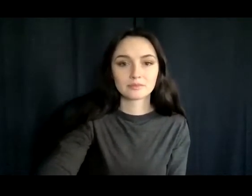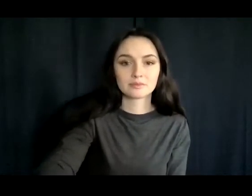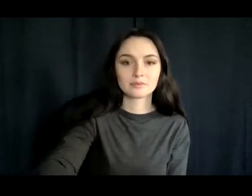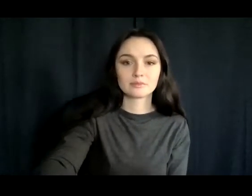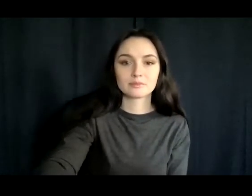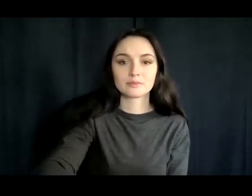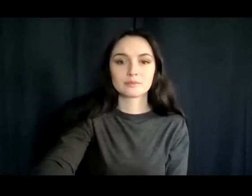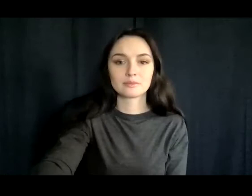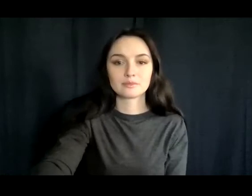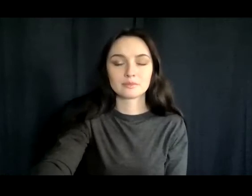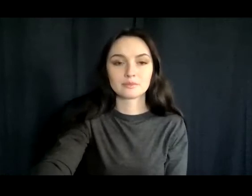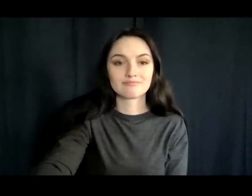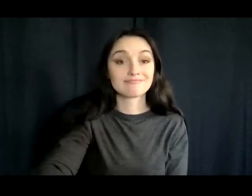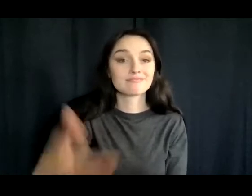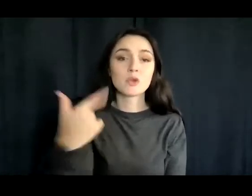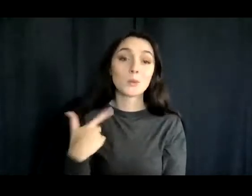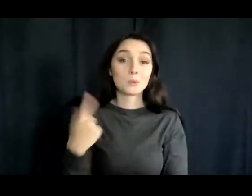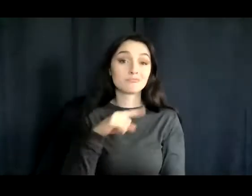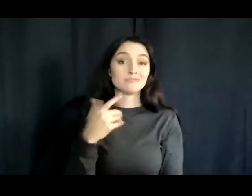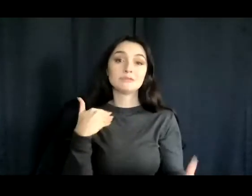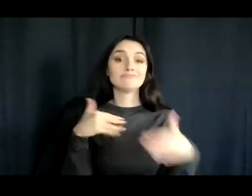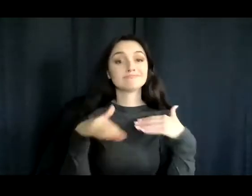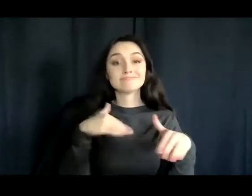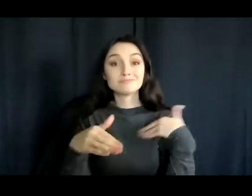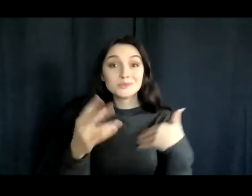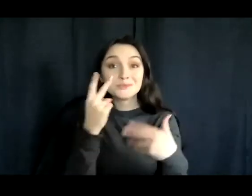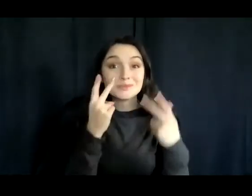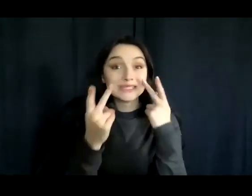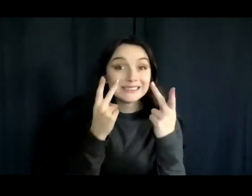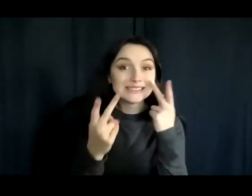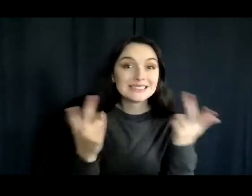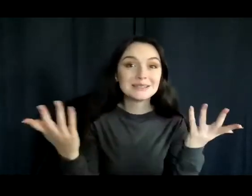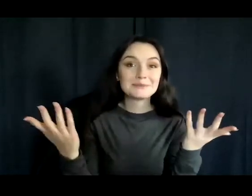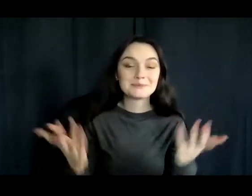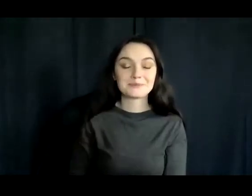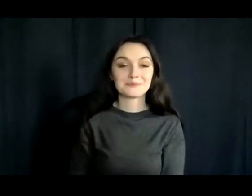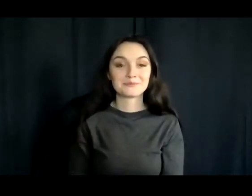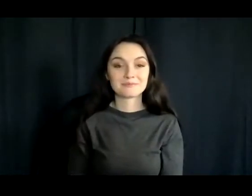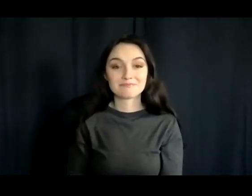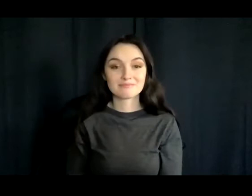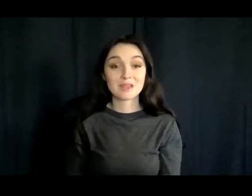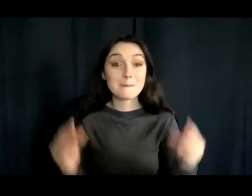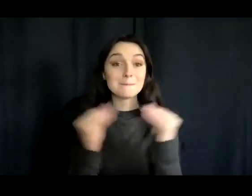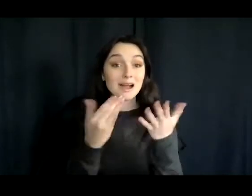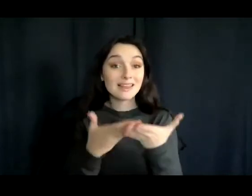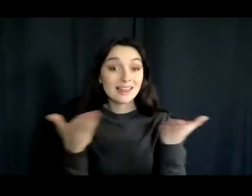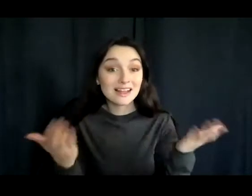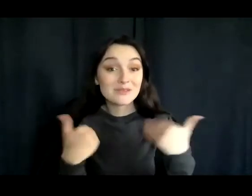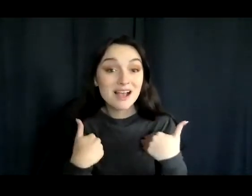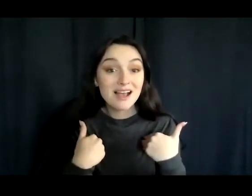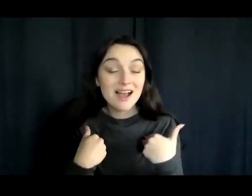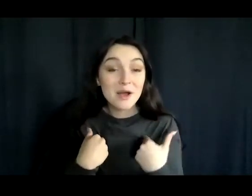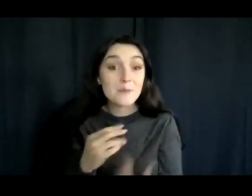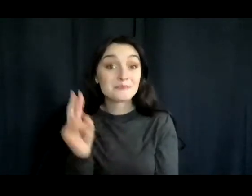So we're just going to walk through the rest of the store here. And so you can see more of the kinds of things that we sell.